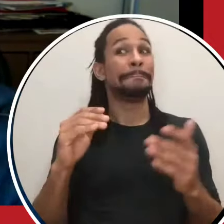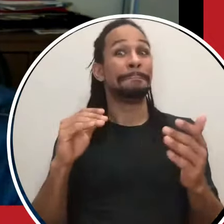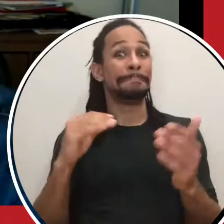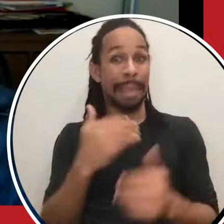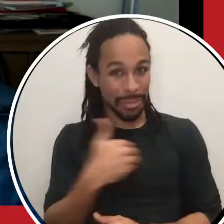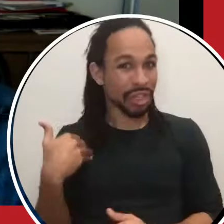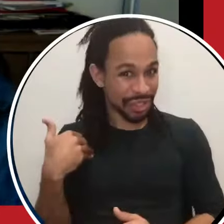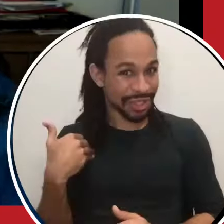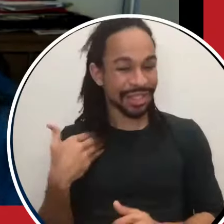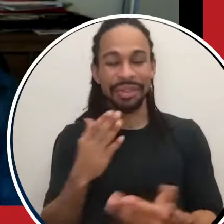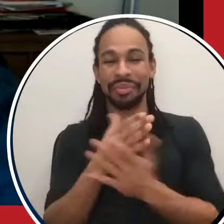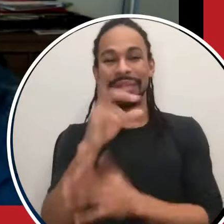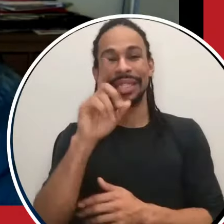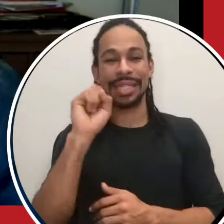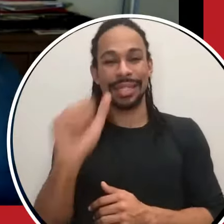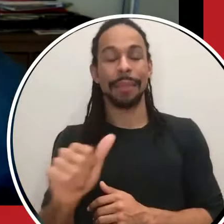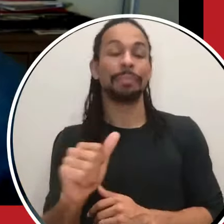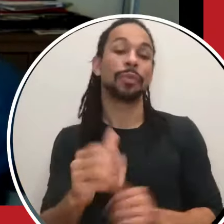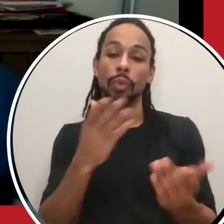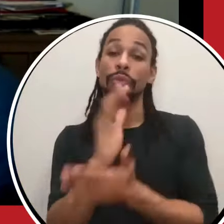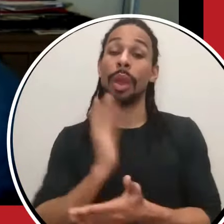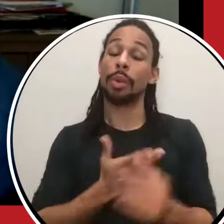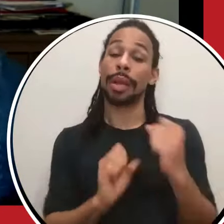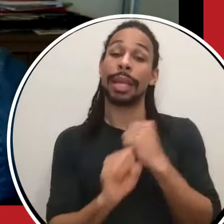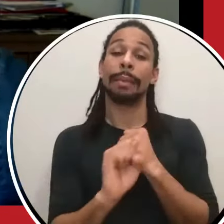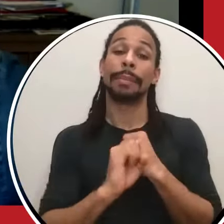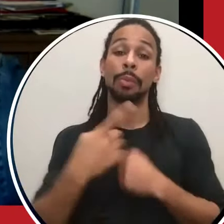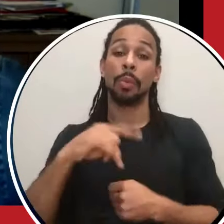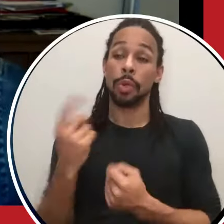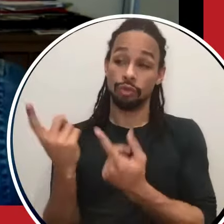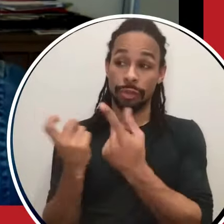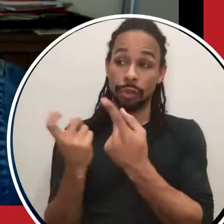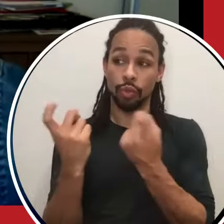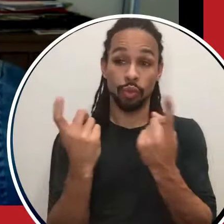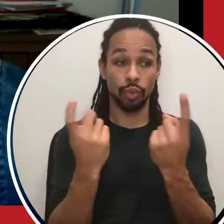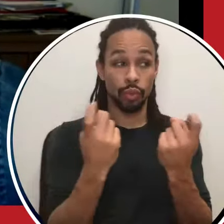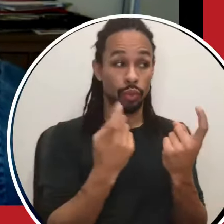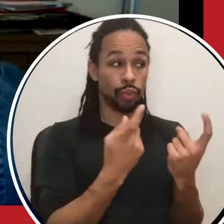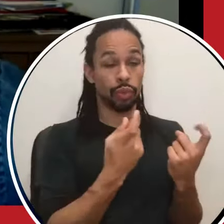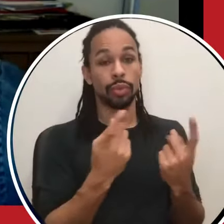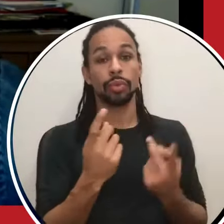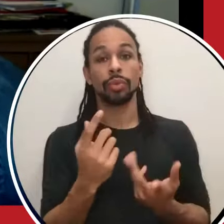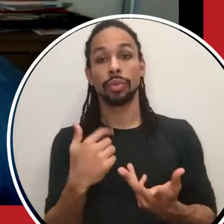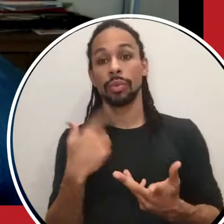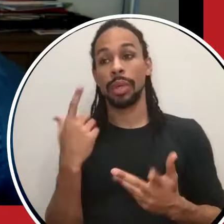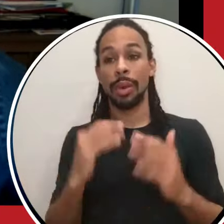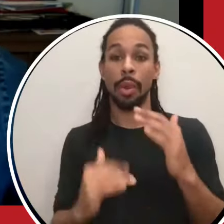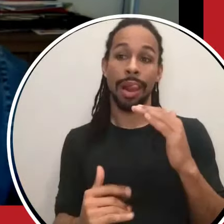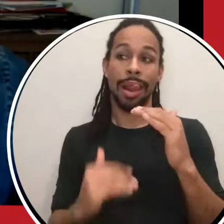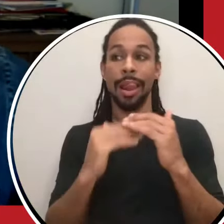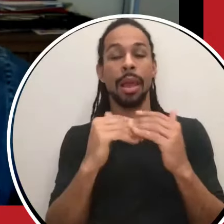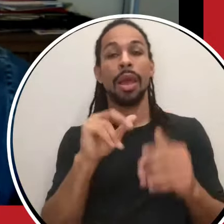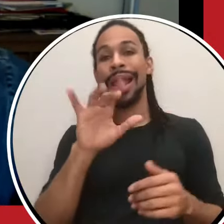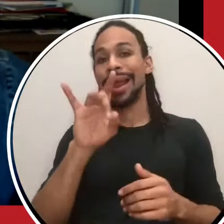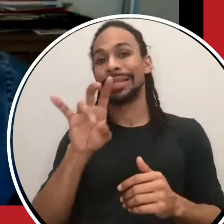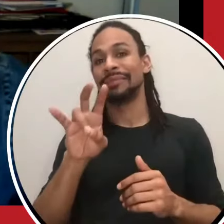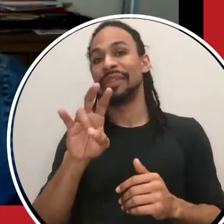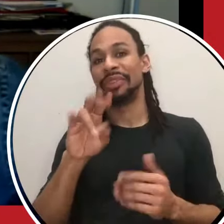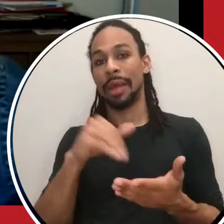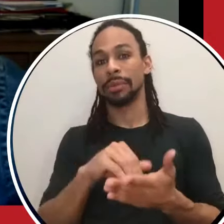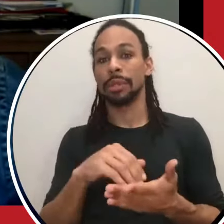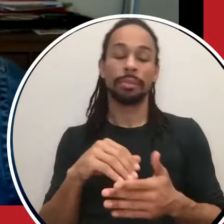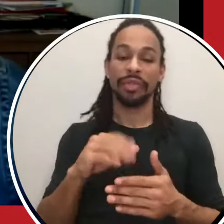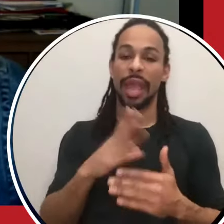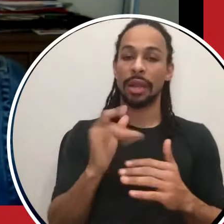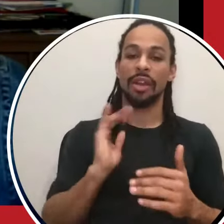drive, you know, through the campaign and a little bit after, we managed to get up to, I believe now we're 87,000, but at the end of the drive was 85,000